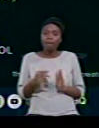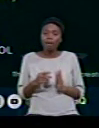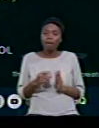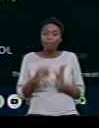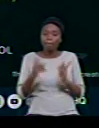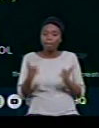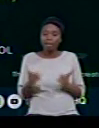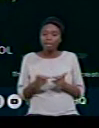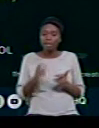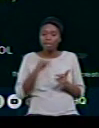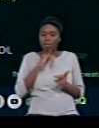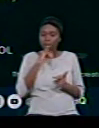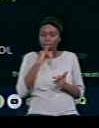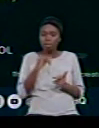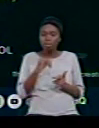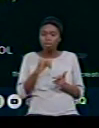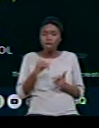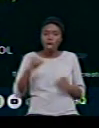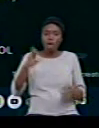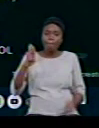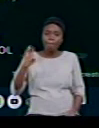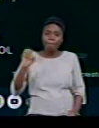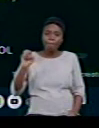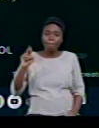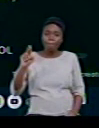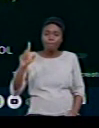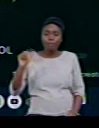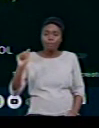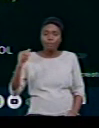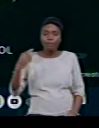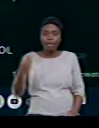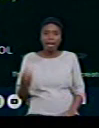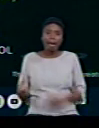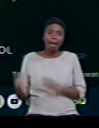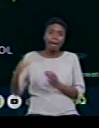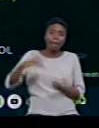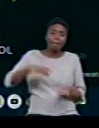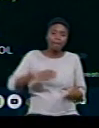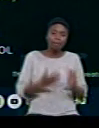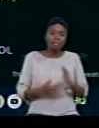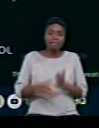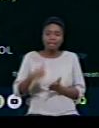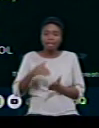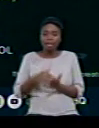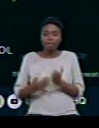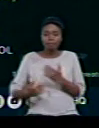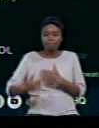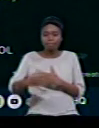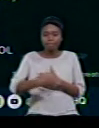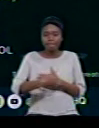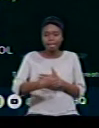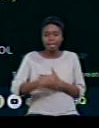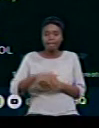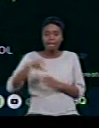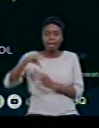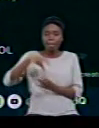is Beulah Baptist Center, behind Baptist High School, OGBOMOSO.